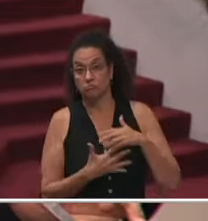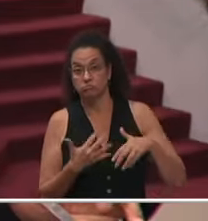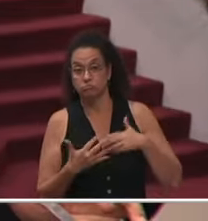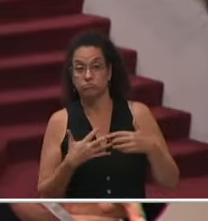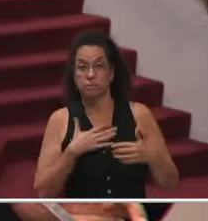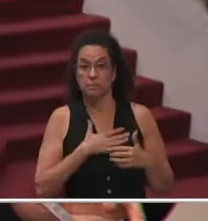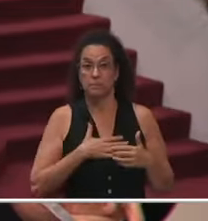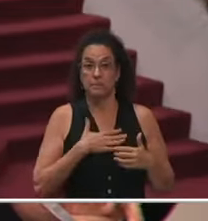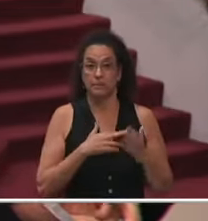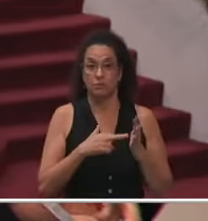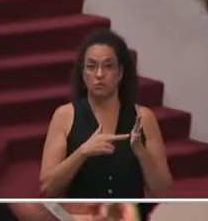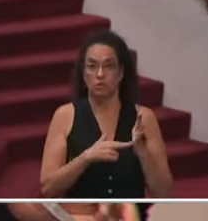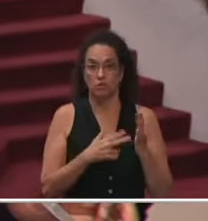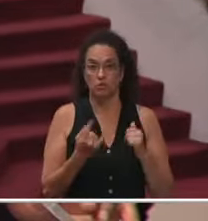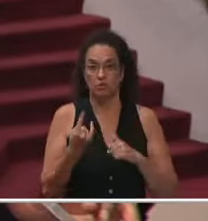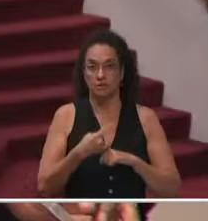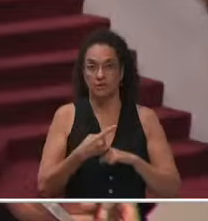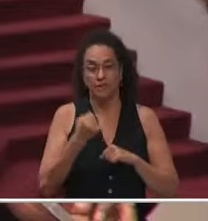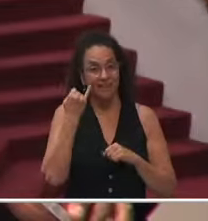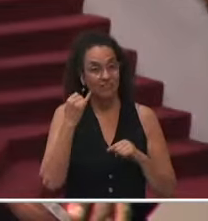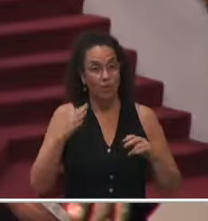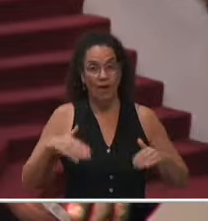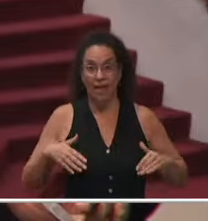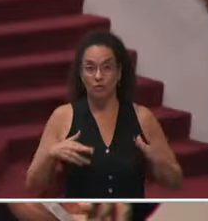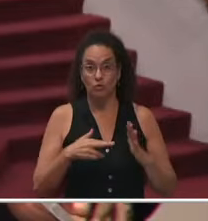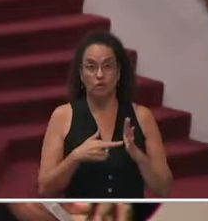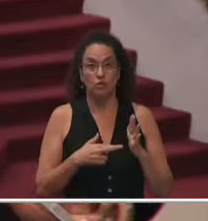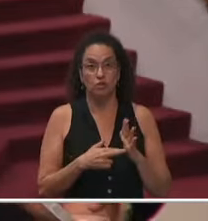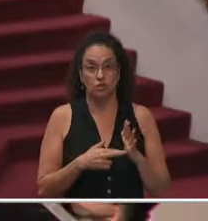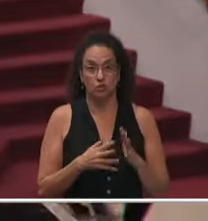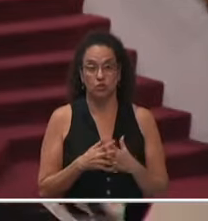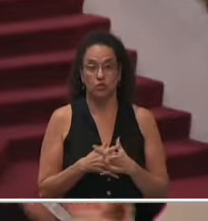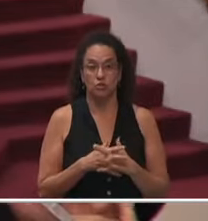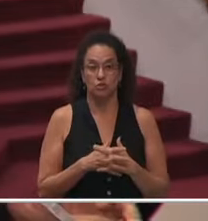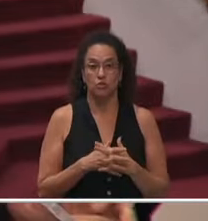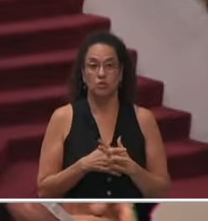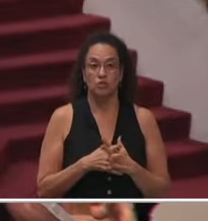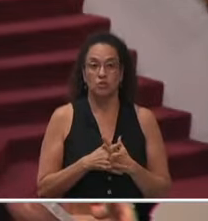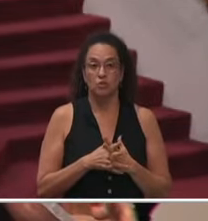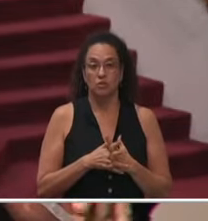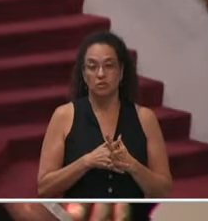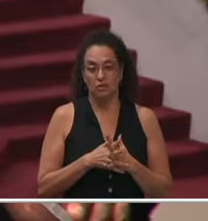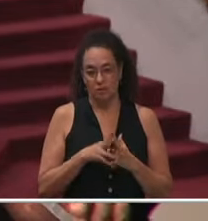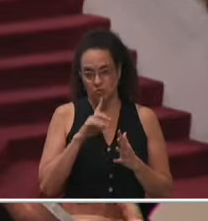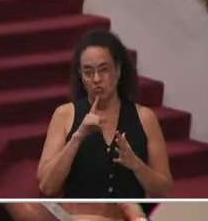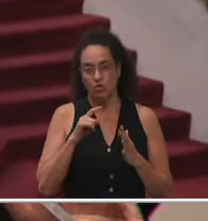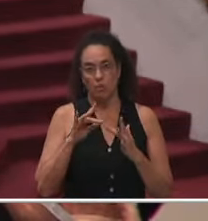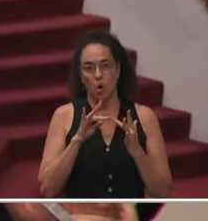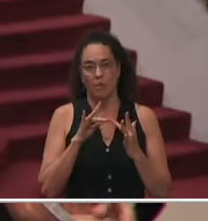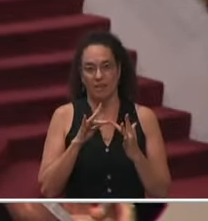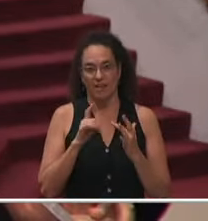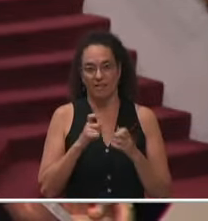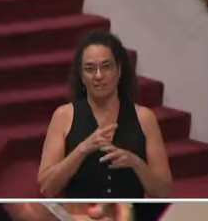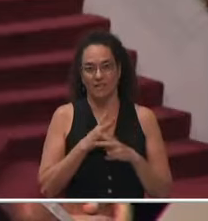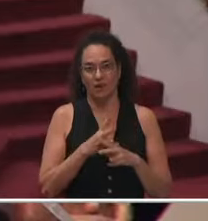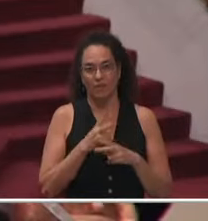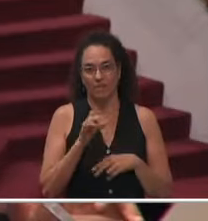please register today. If you have not, you can today. And I'm sure you can go online and get that taken care